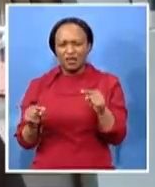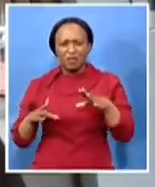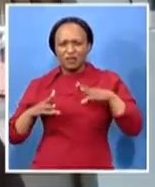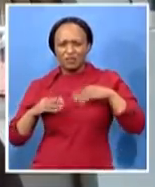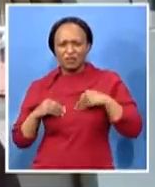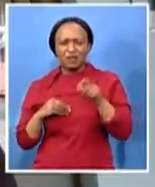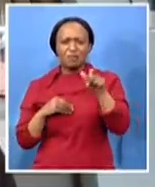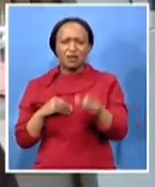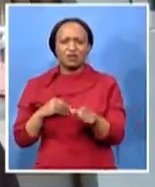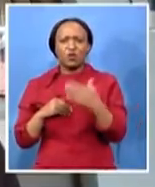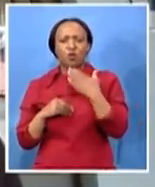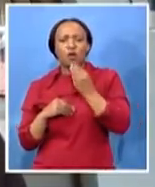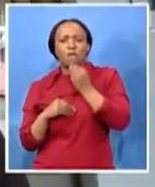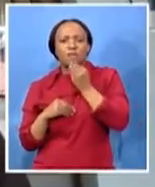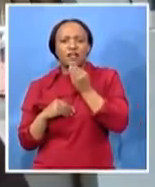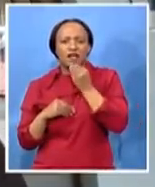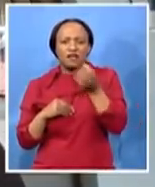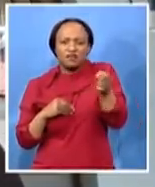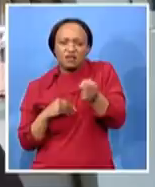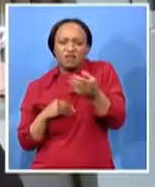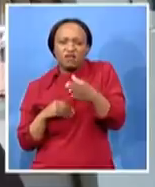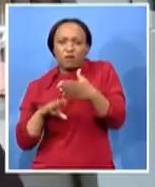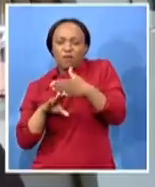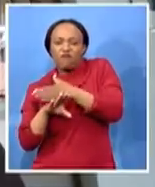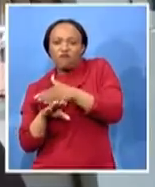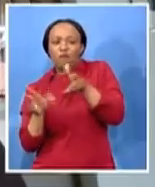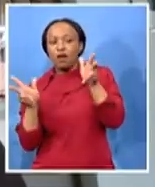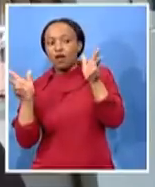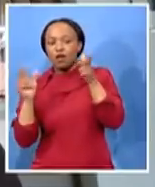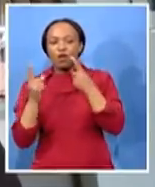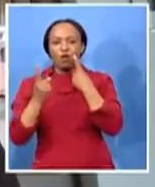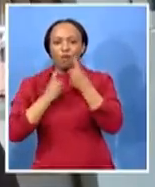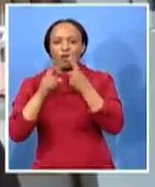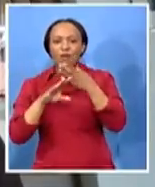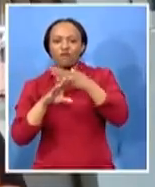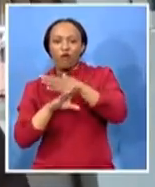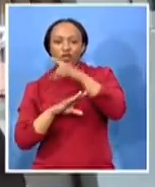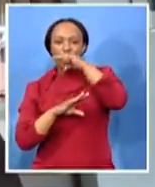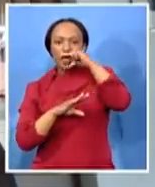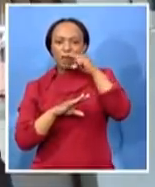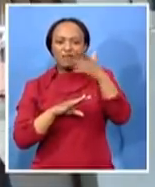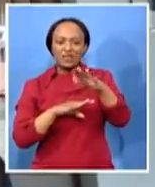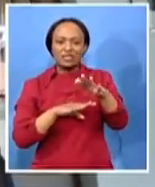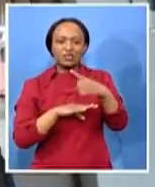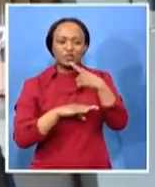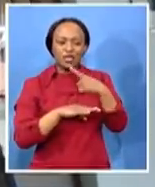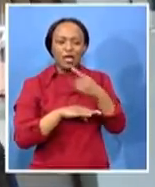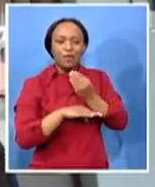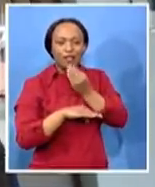them complain when his name was touted that the